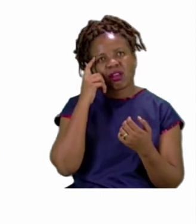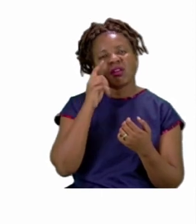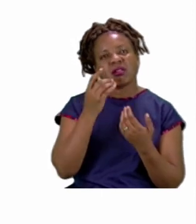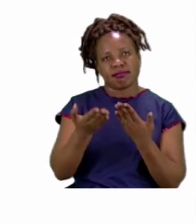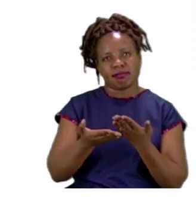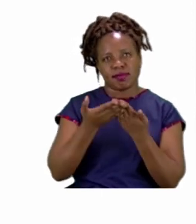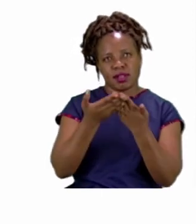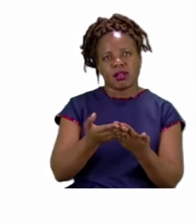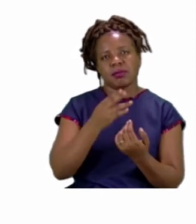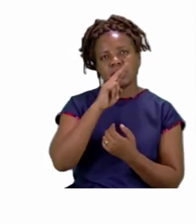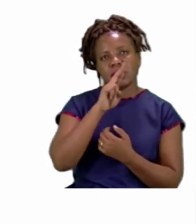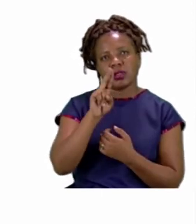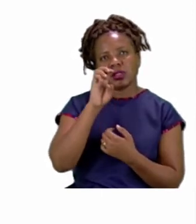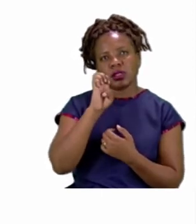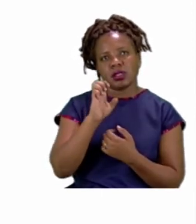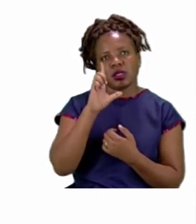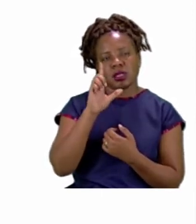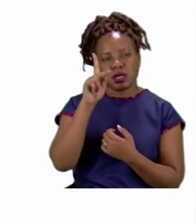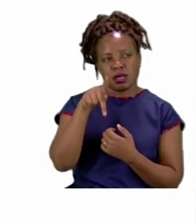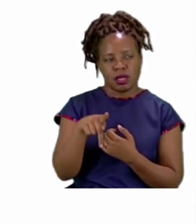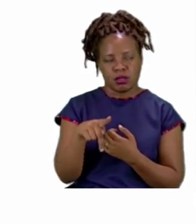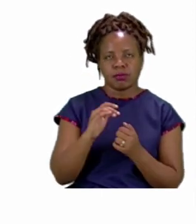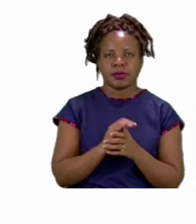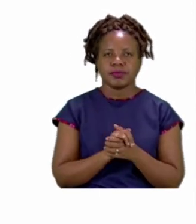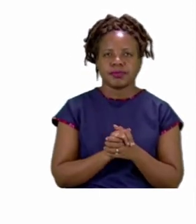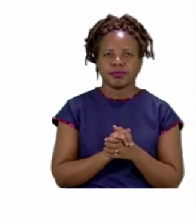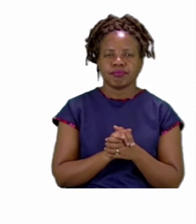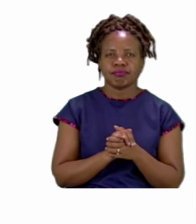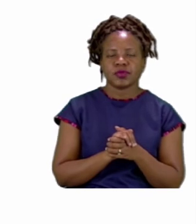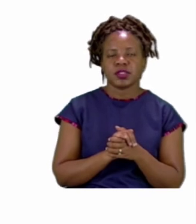let's read the correct sentence now. It says,